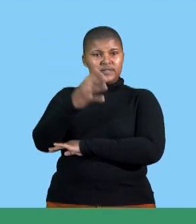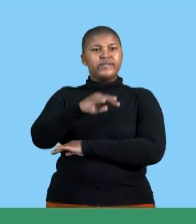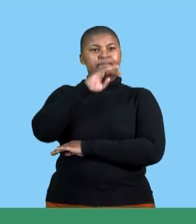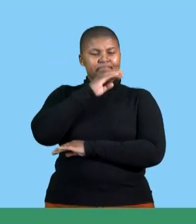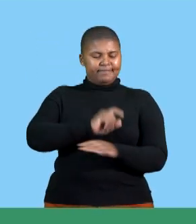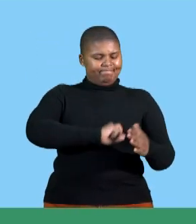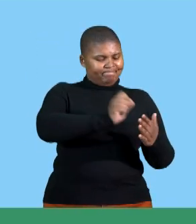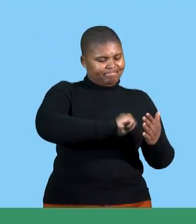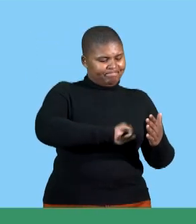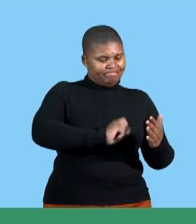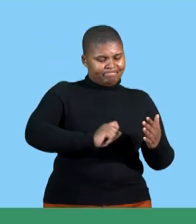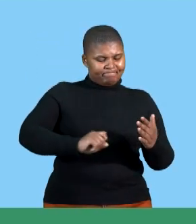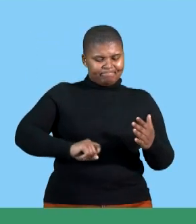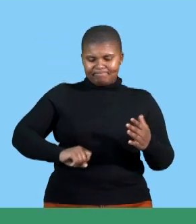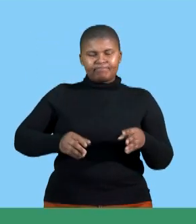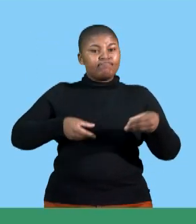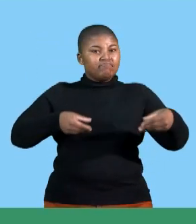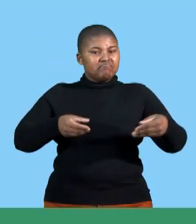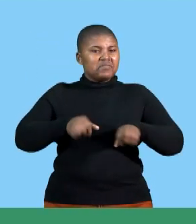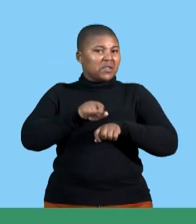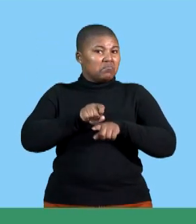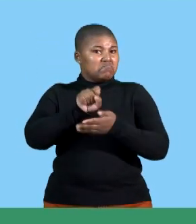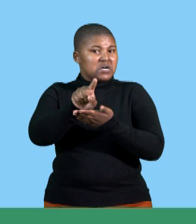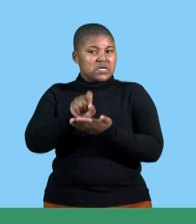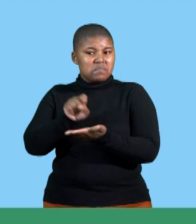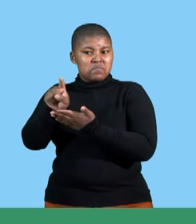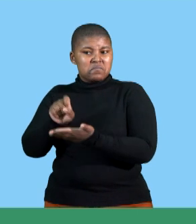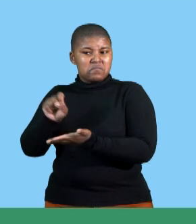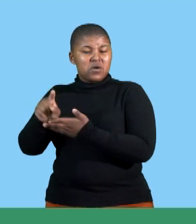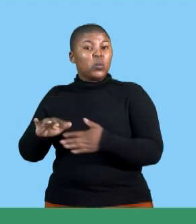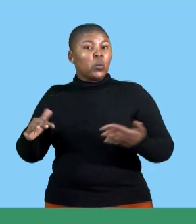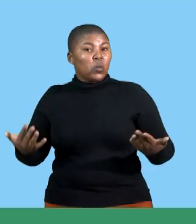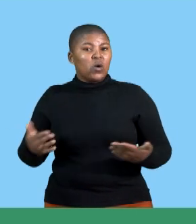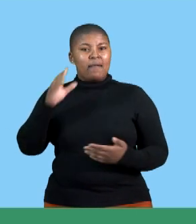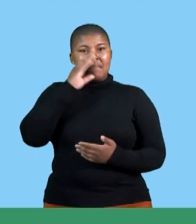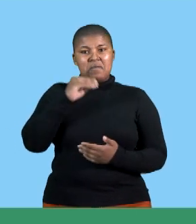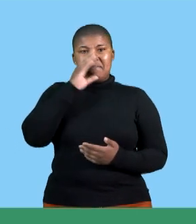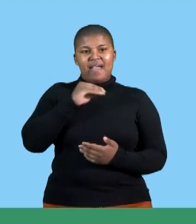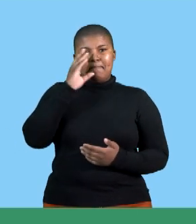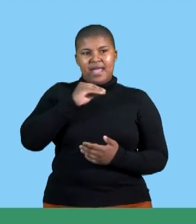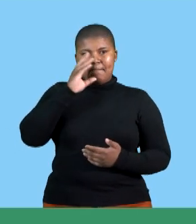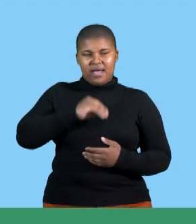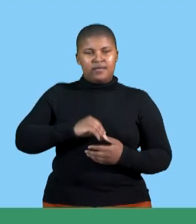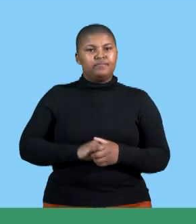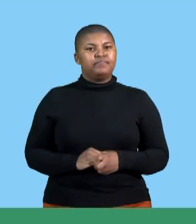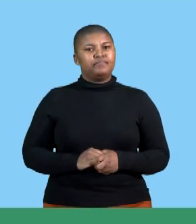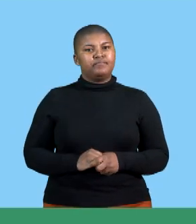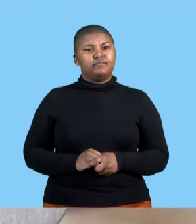is delivered through writing or supporting material or spoken words.